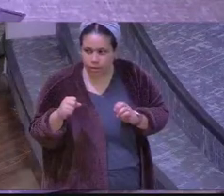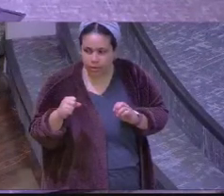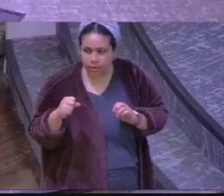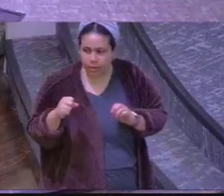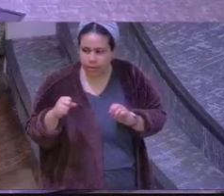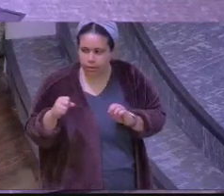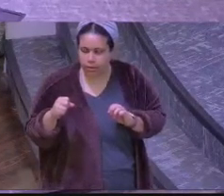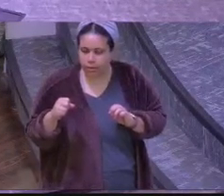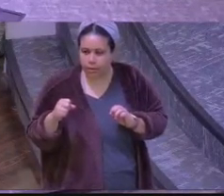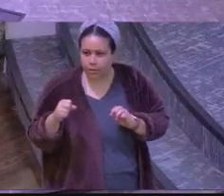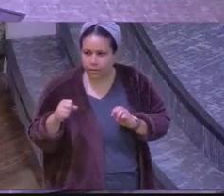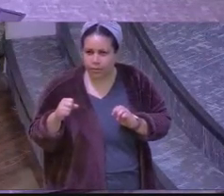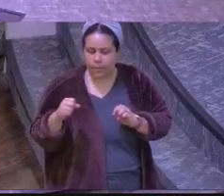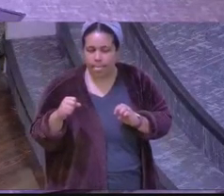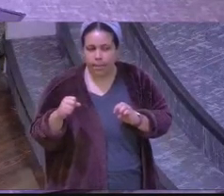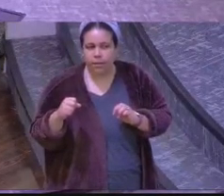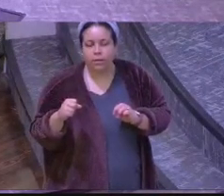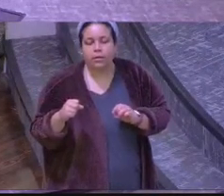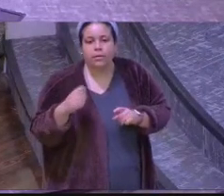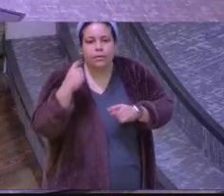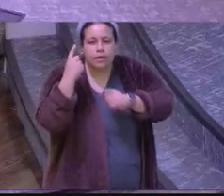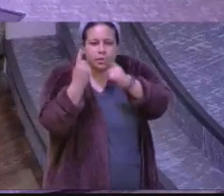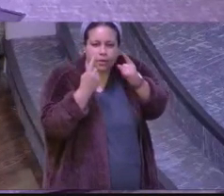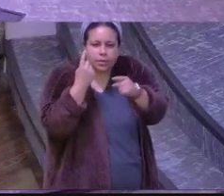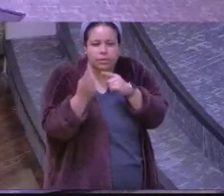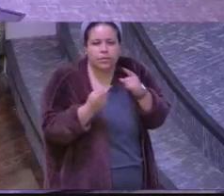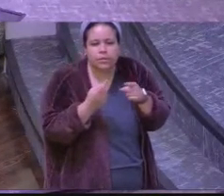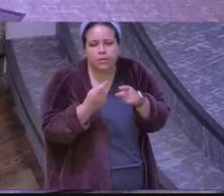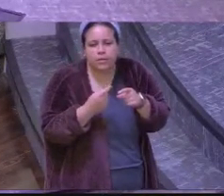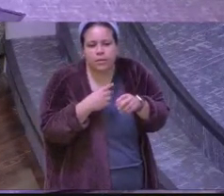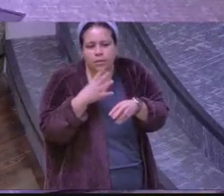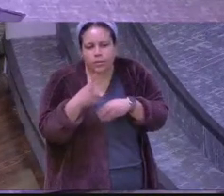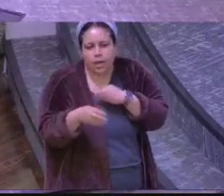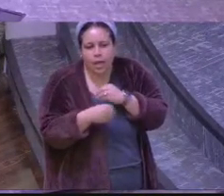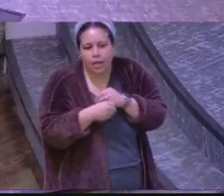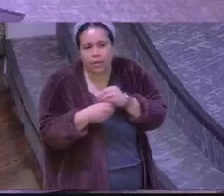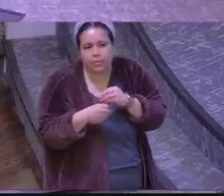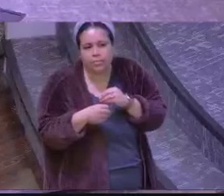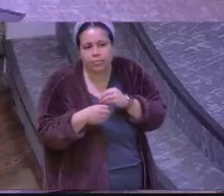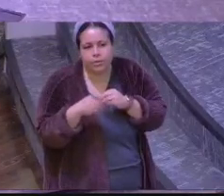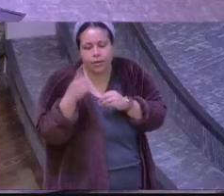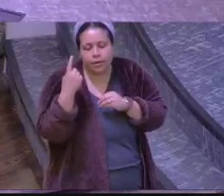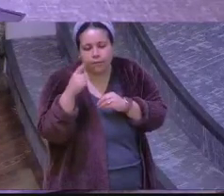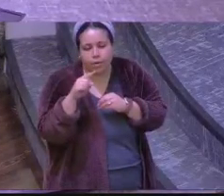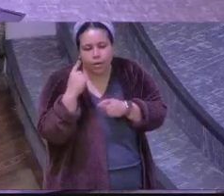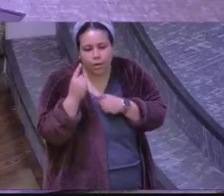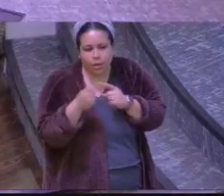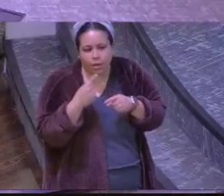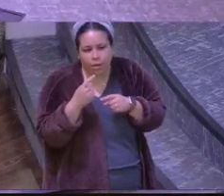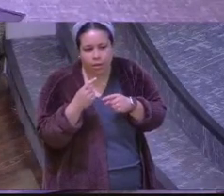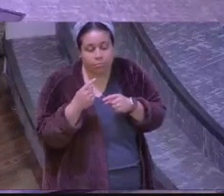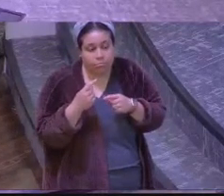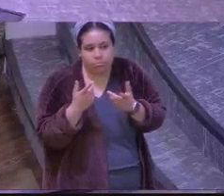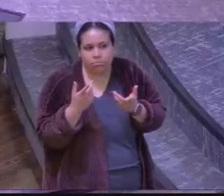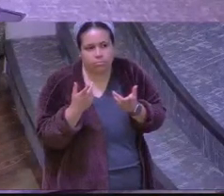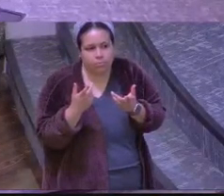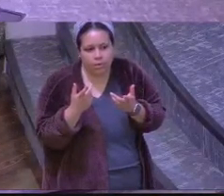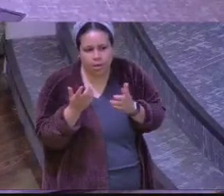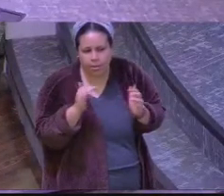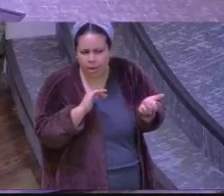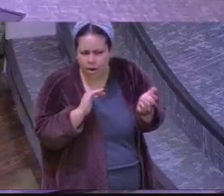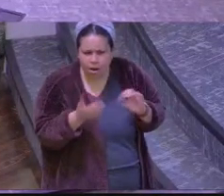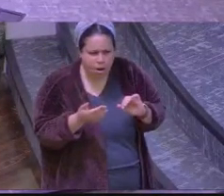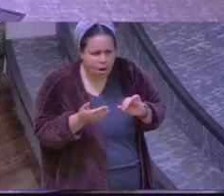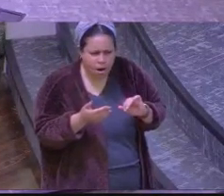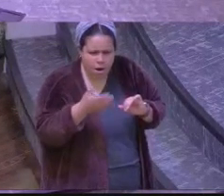what is the rationale of putting those under items for consideration as opposed to having them